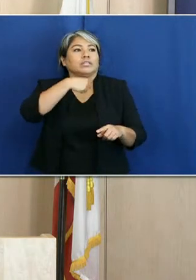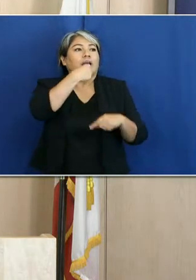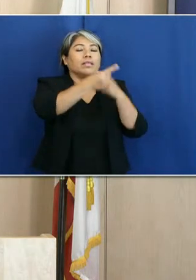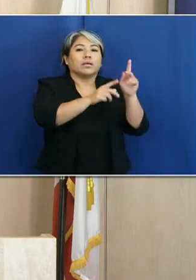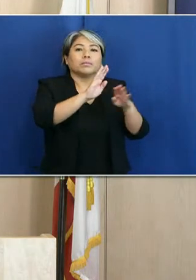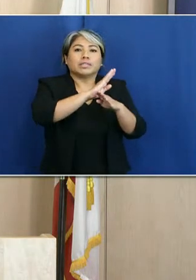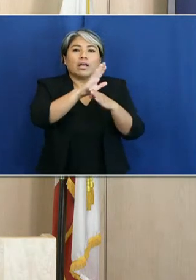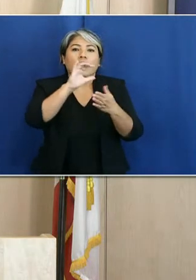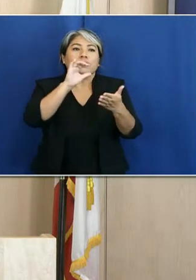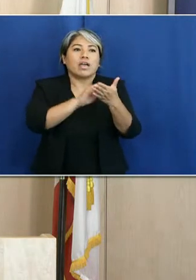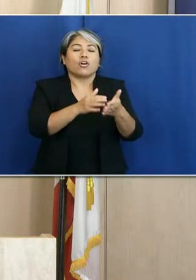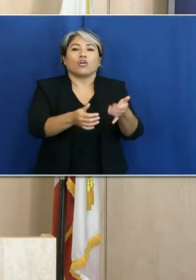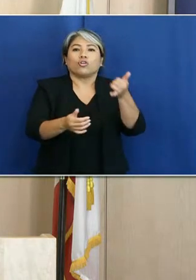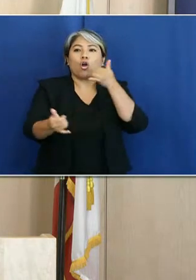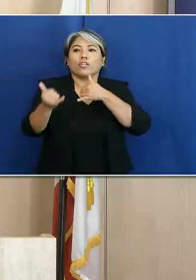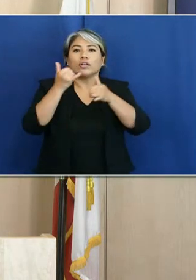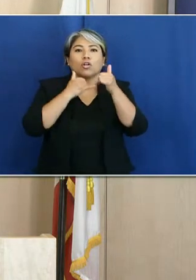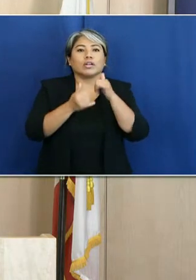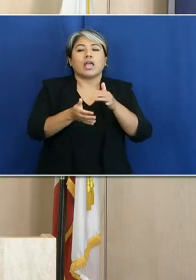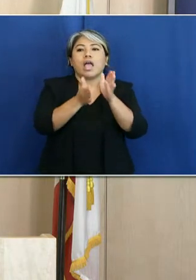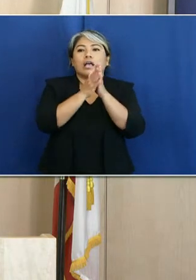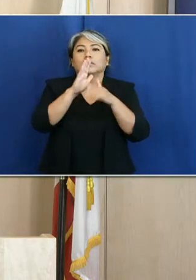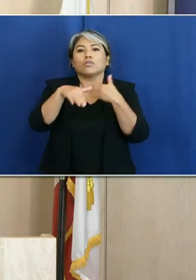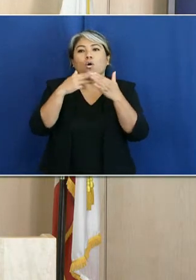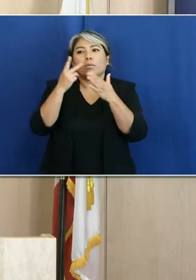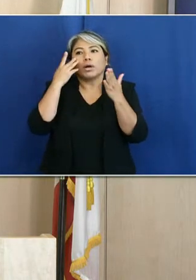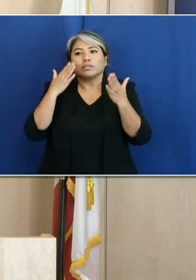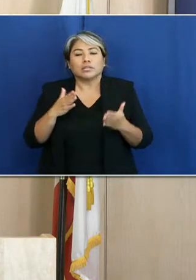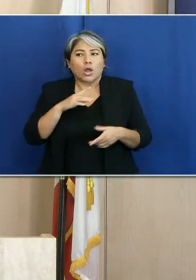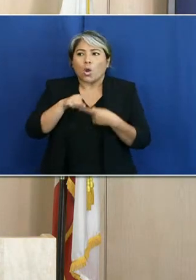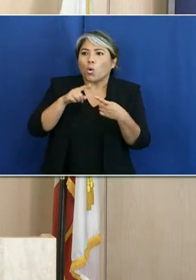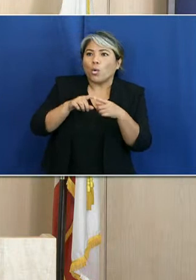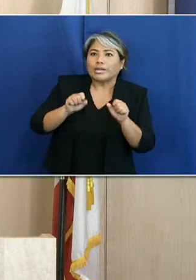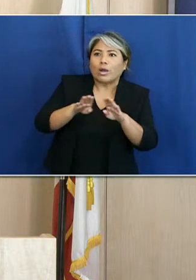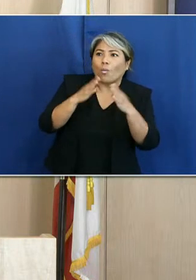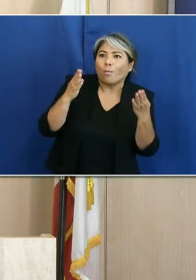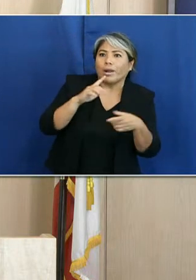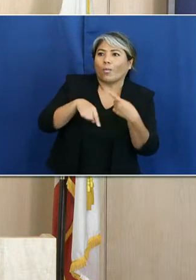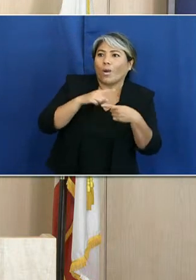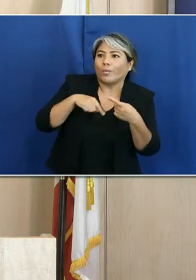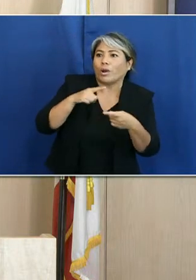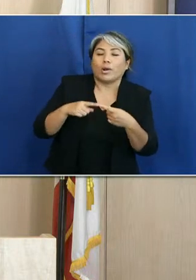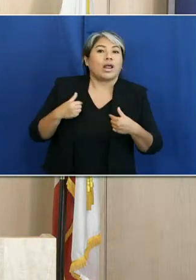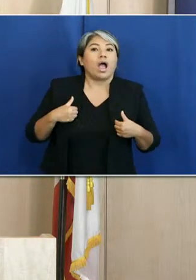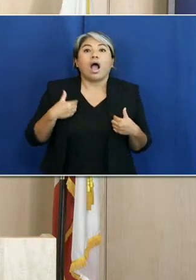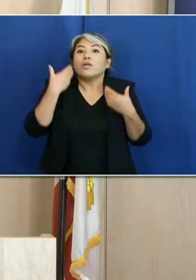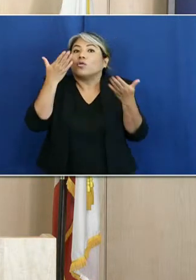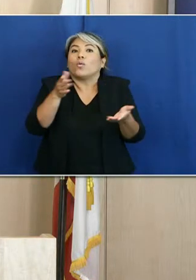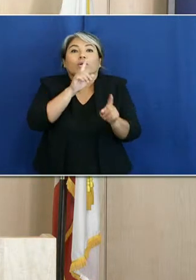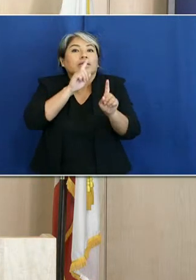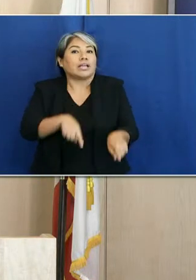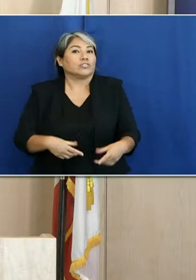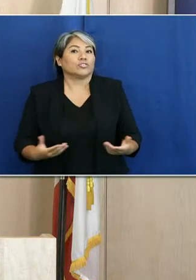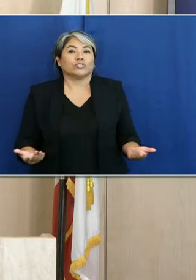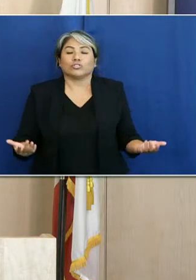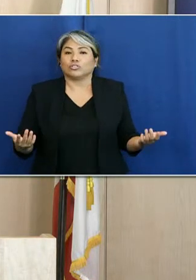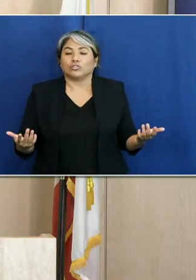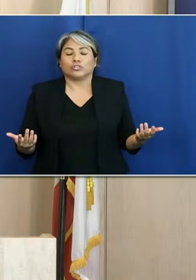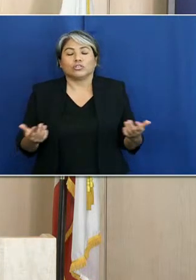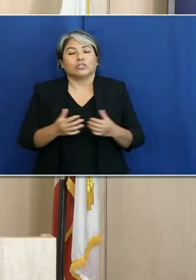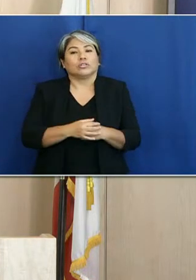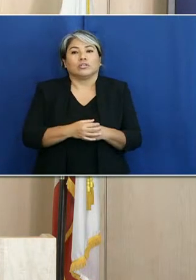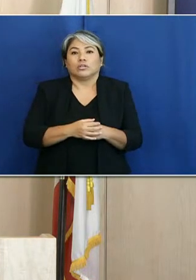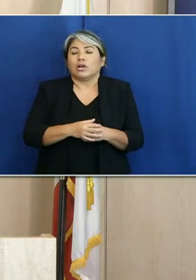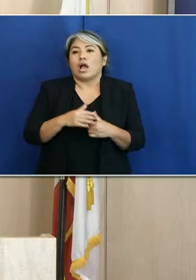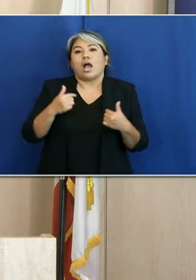keeping, calling and asking all of the elected officials, when are they going to be able to open back up? I don't know what the answer to that is. I'm certainly